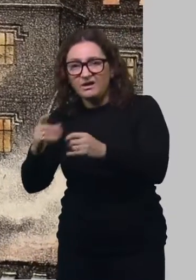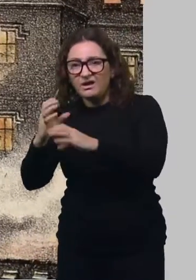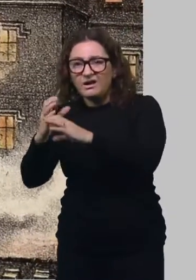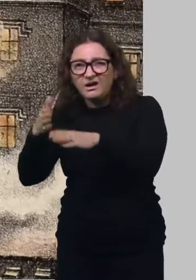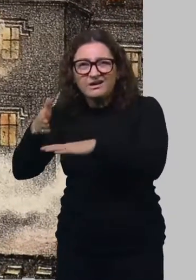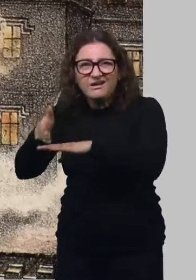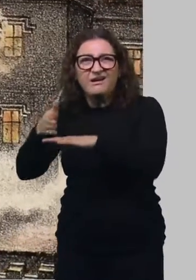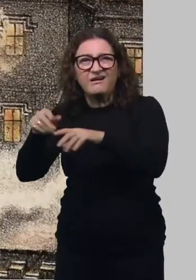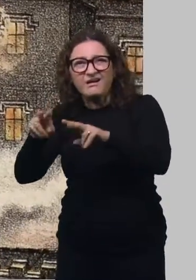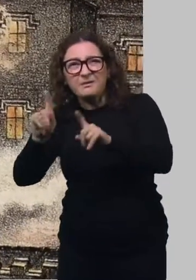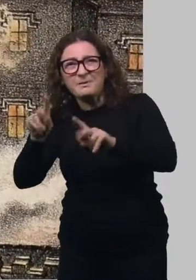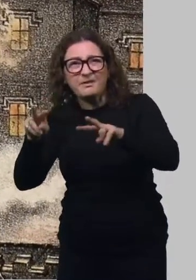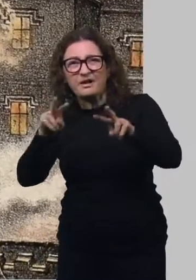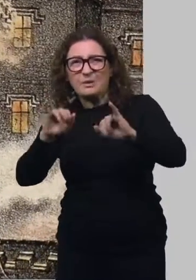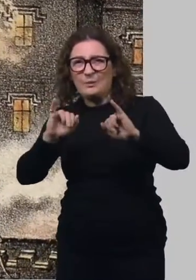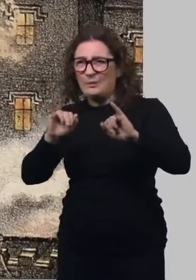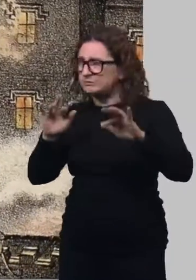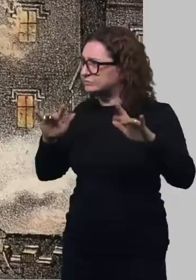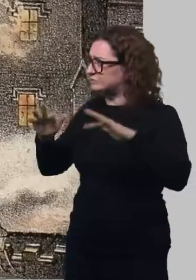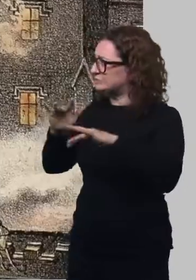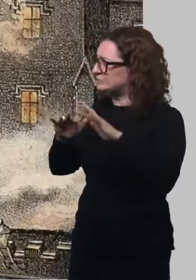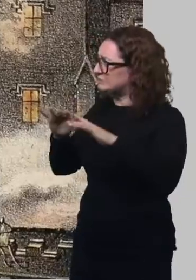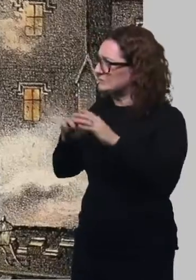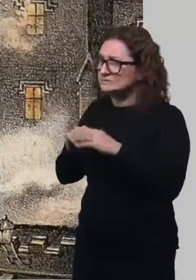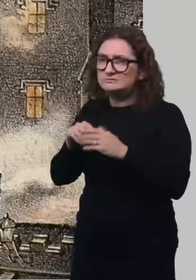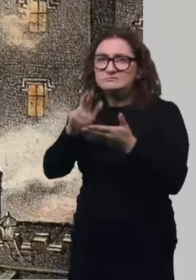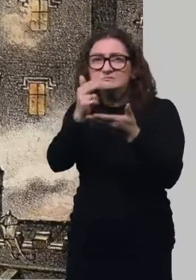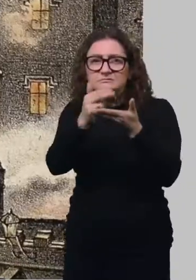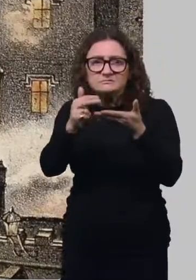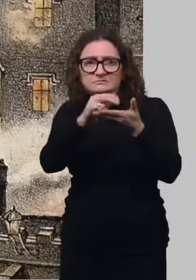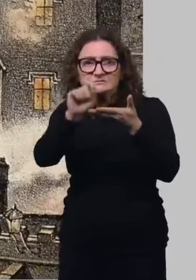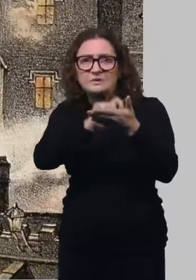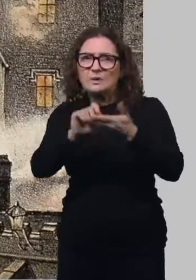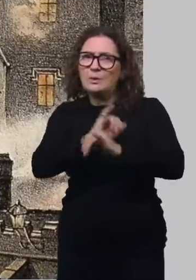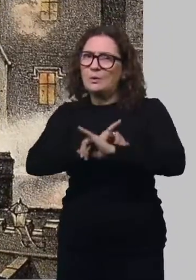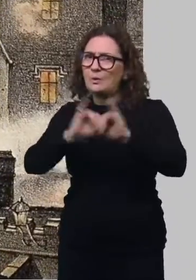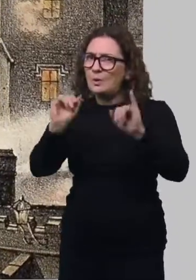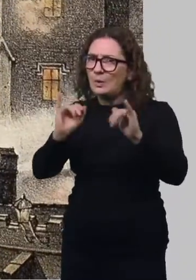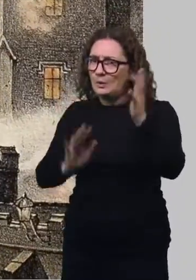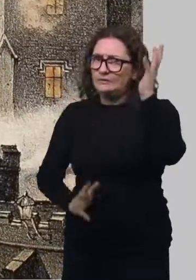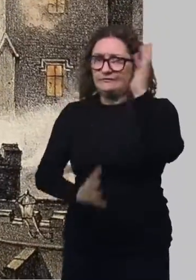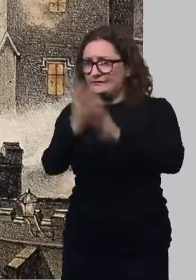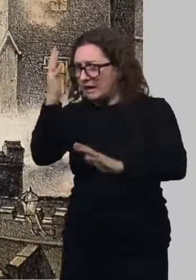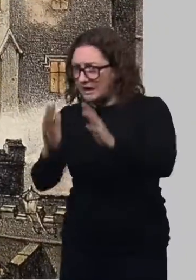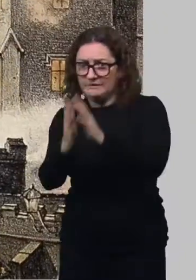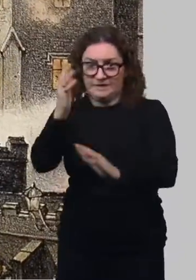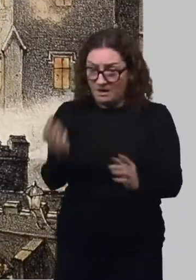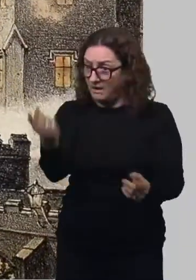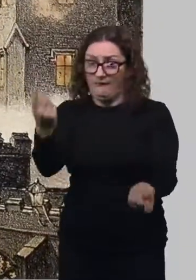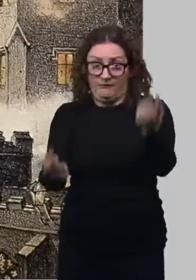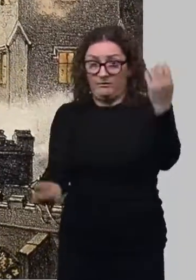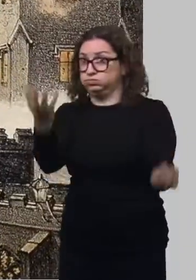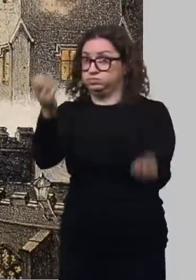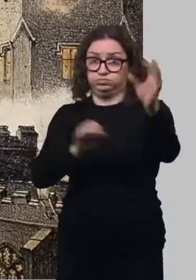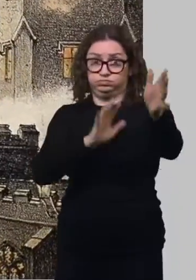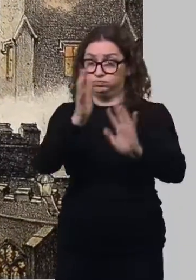Truly astonishing. From the time of the House of Commons first taking fire, till the flames were rushing out of every aperture,